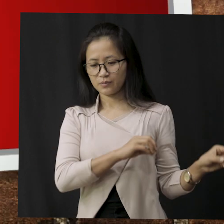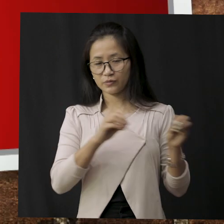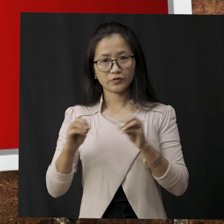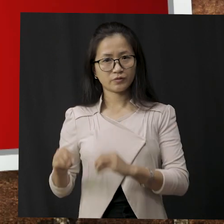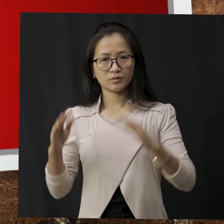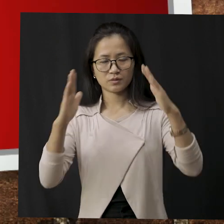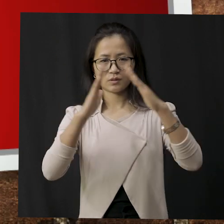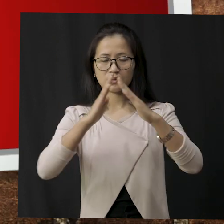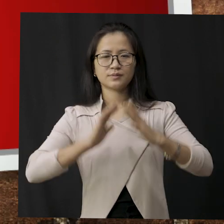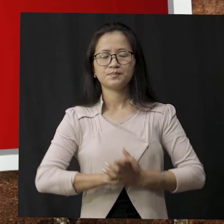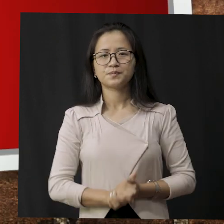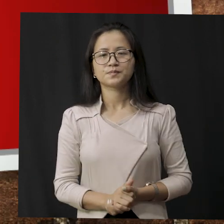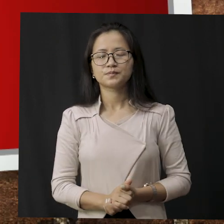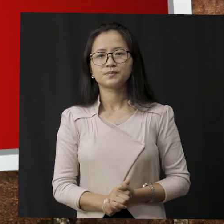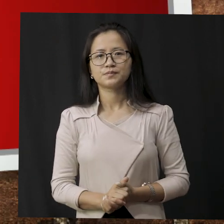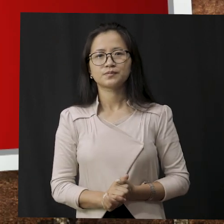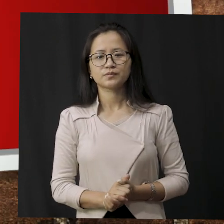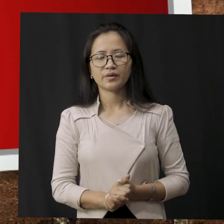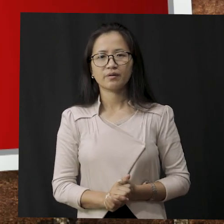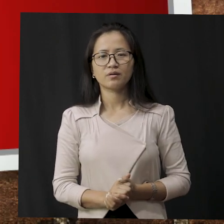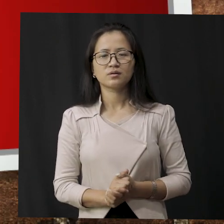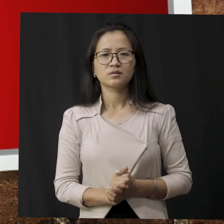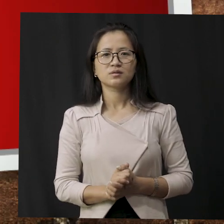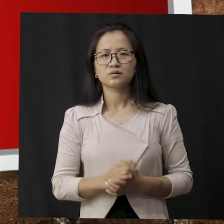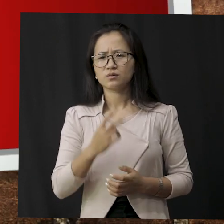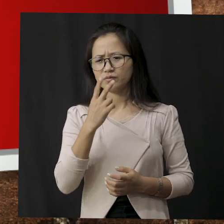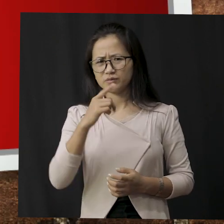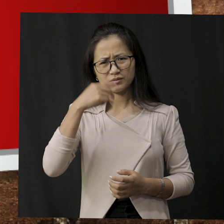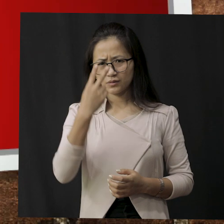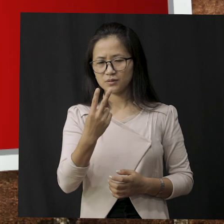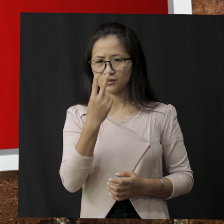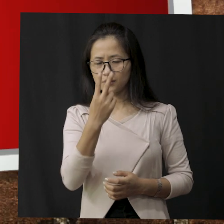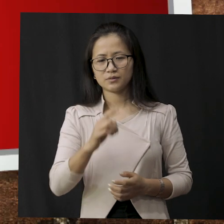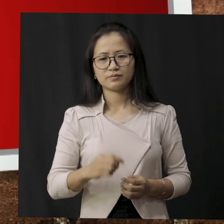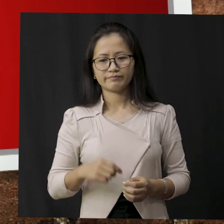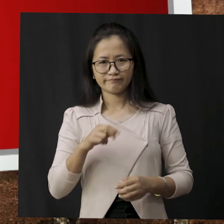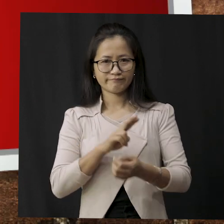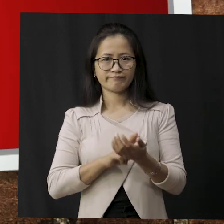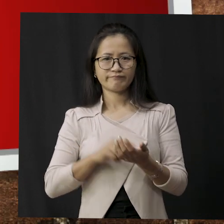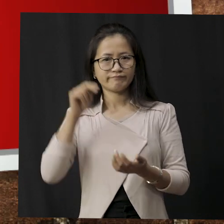movable houses? It is very common. We often see in Nagaland.